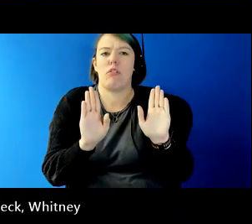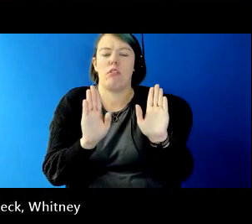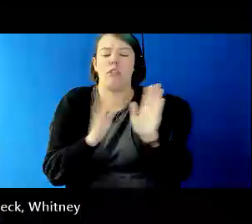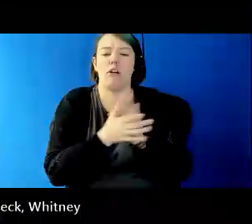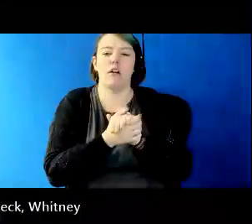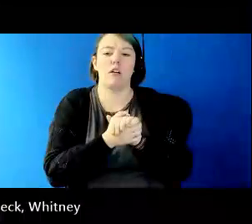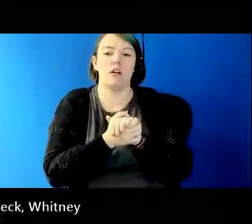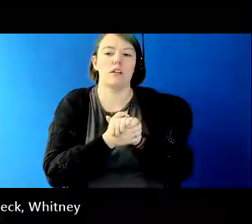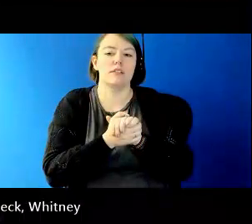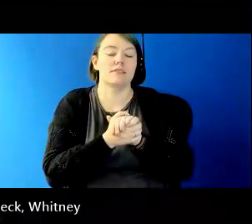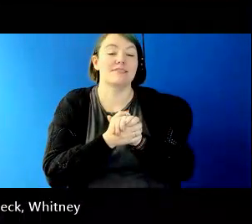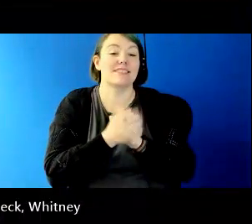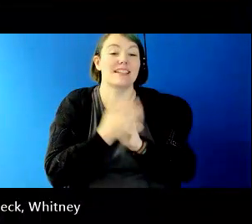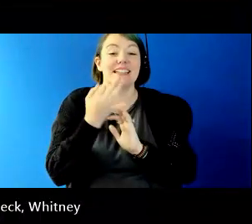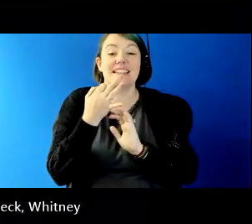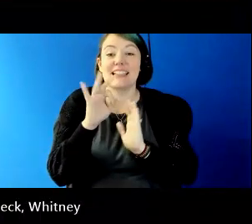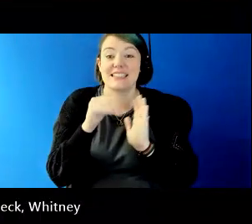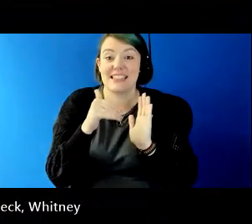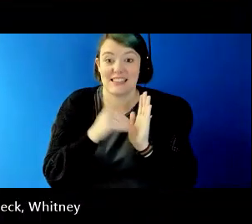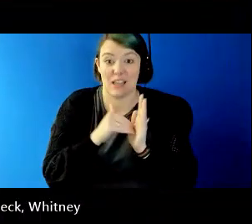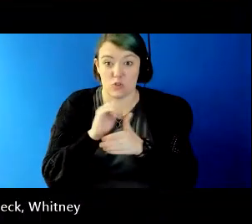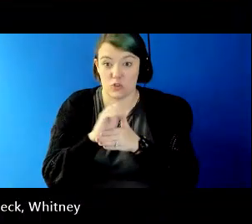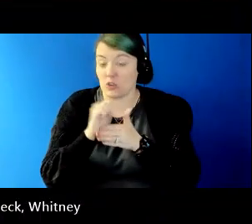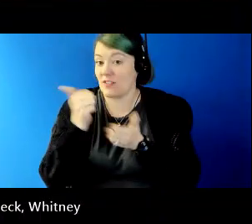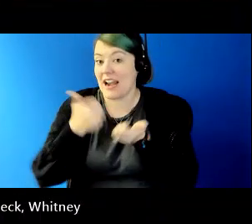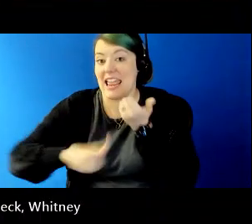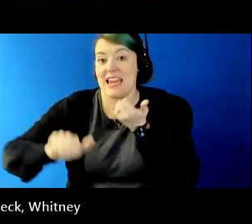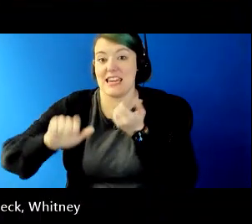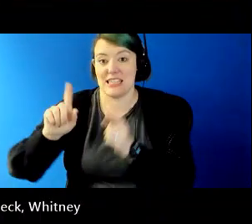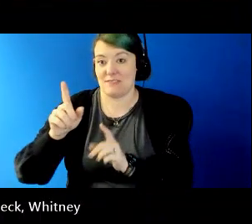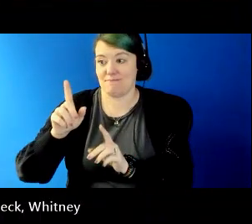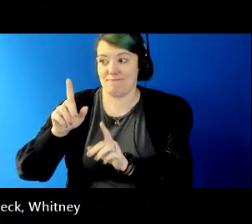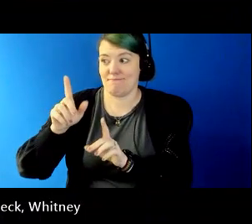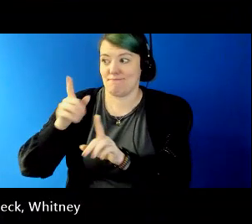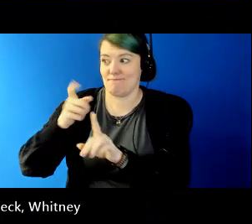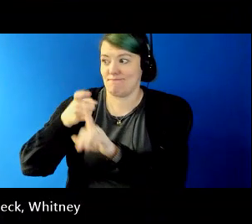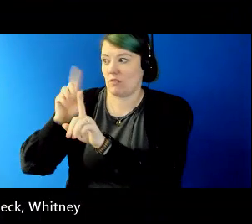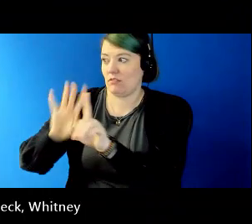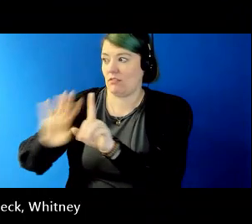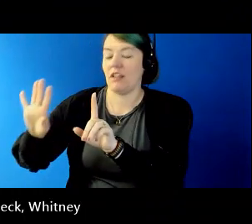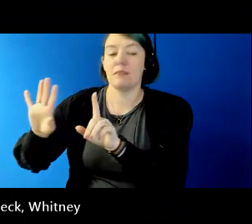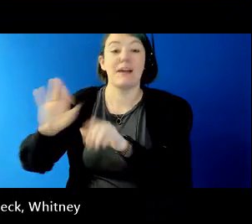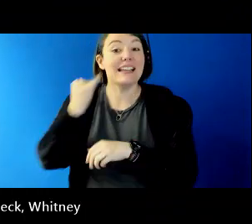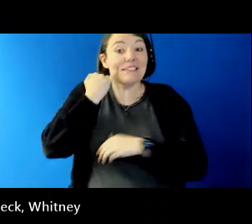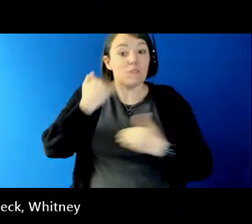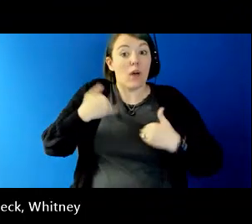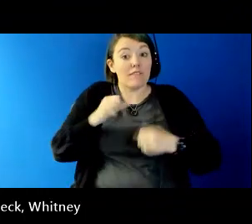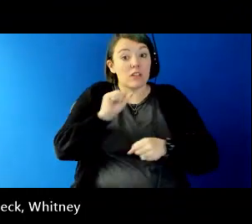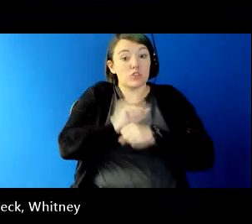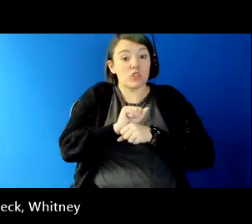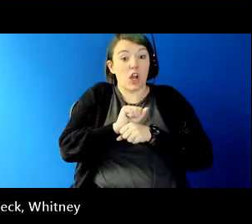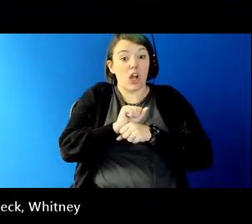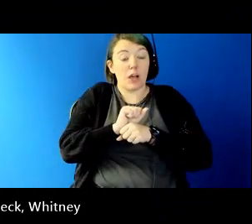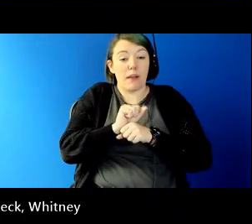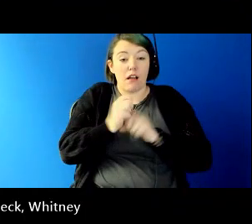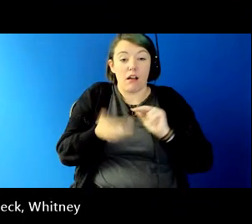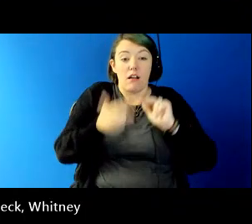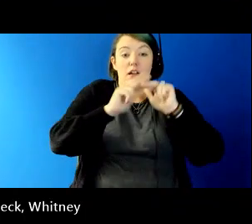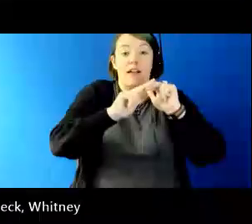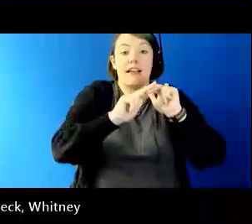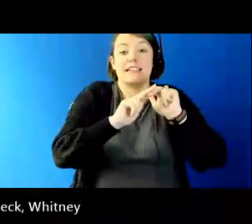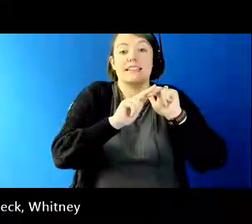is $19,000 from all sources. But if the account holder is employed, they can contribute an additional $15,060. So